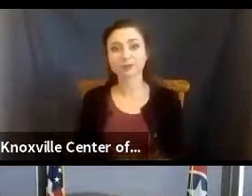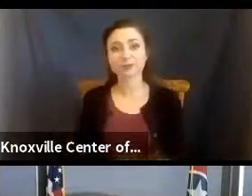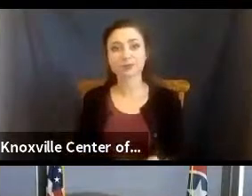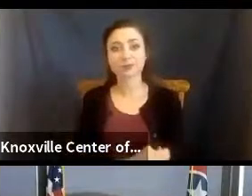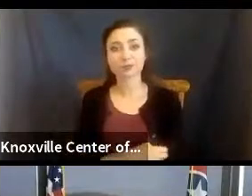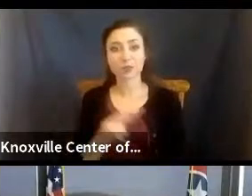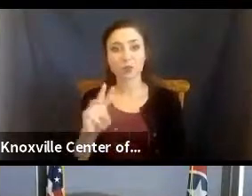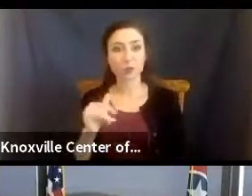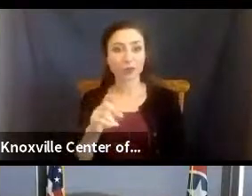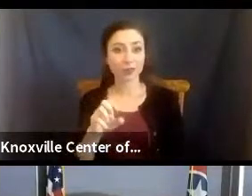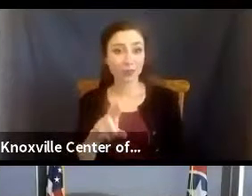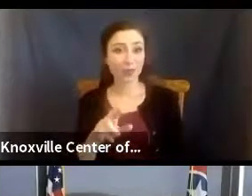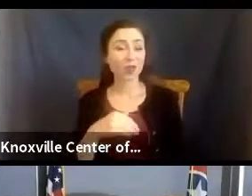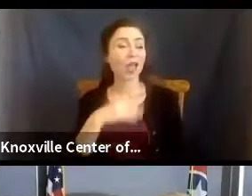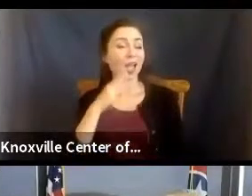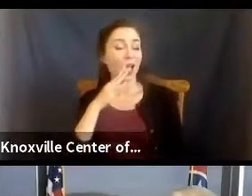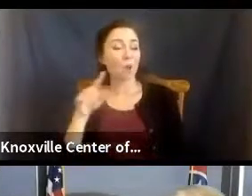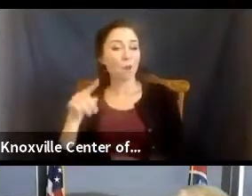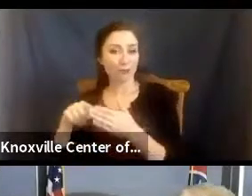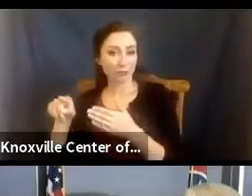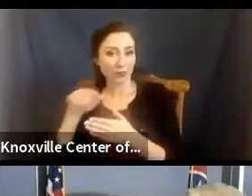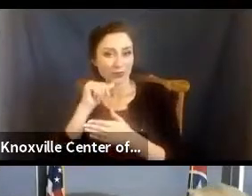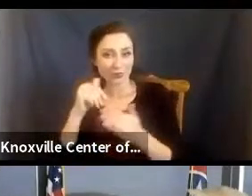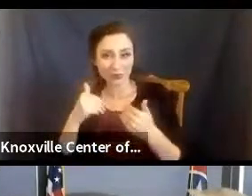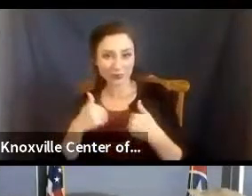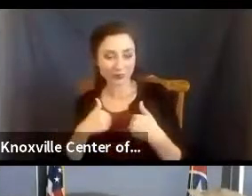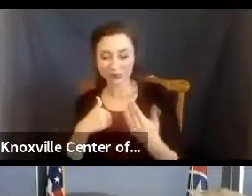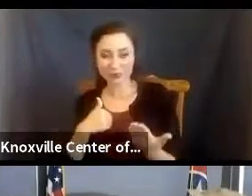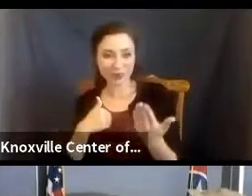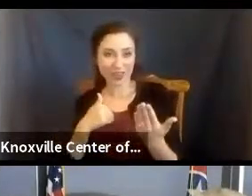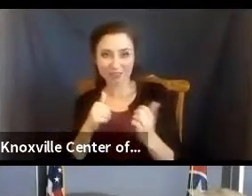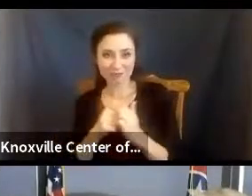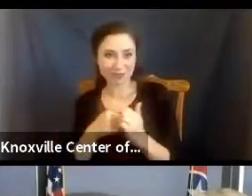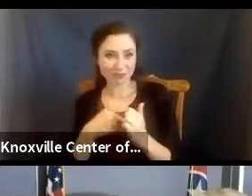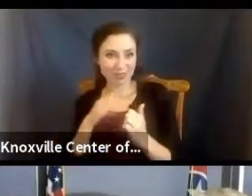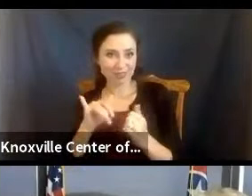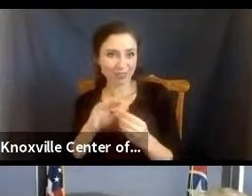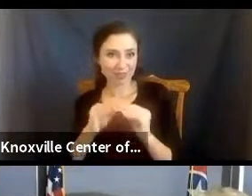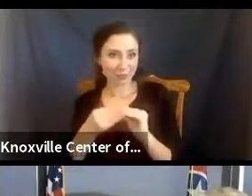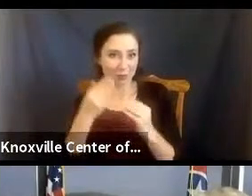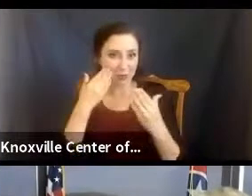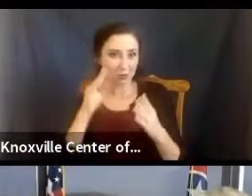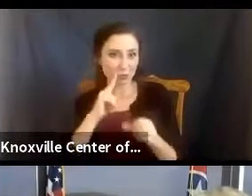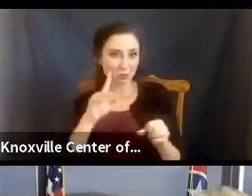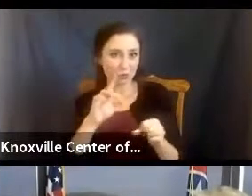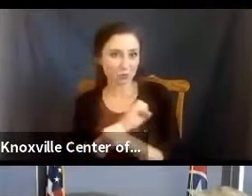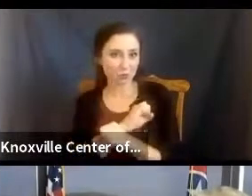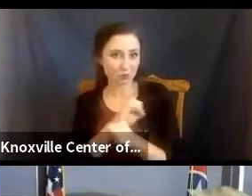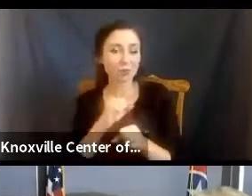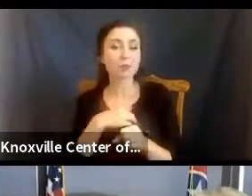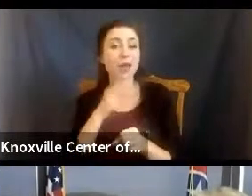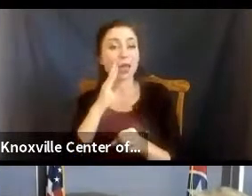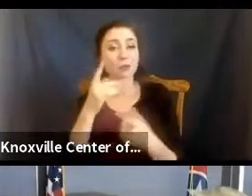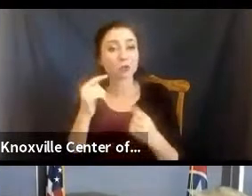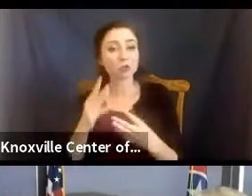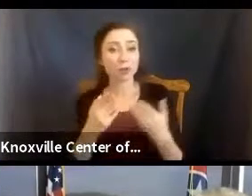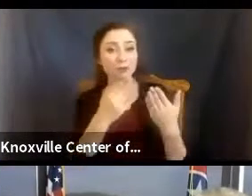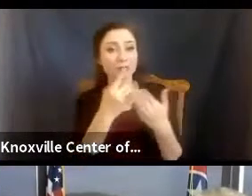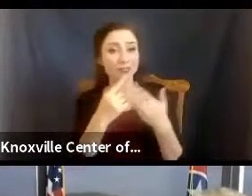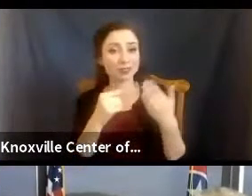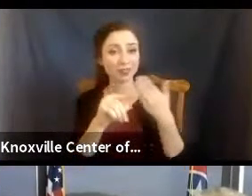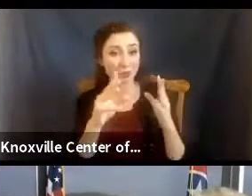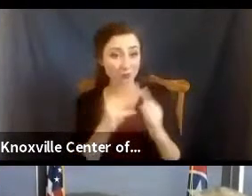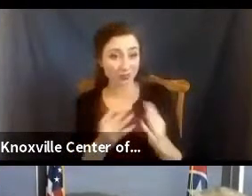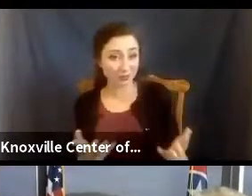I have to get back with you on that because I don't have that right in front of me, but I will try to have that for you at the next week's